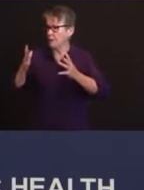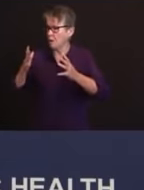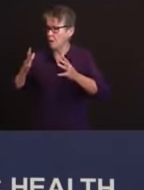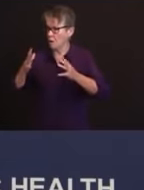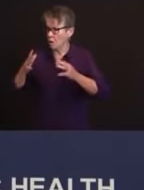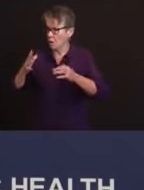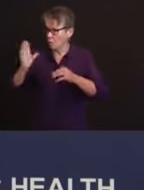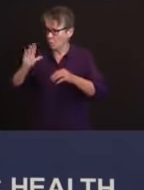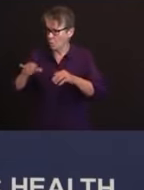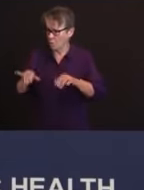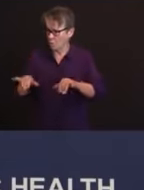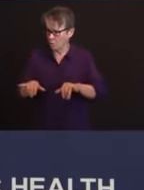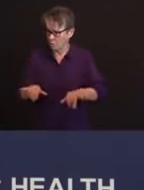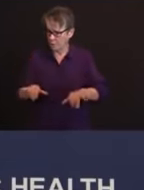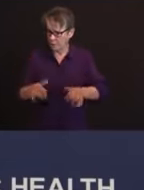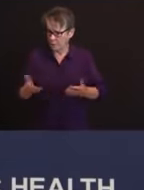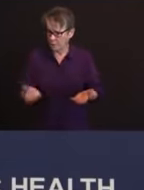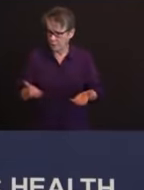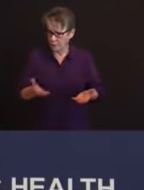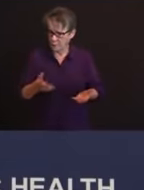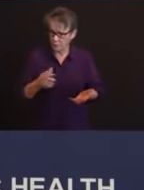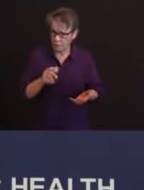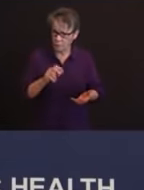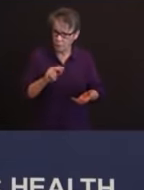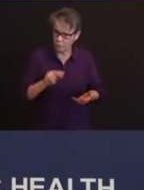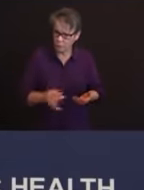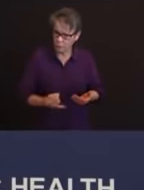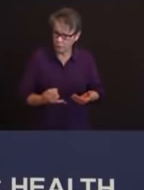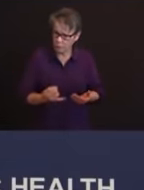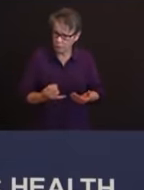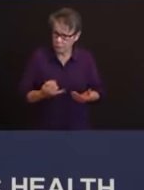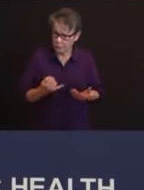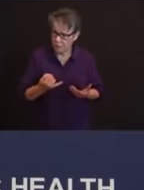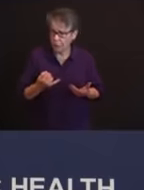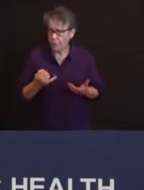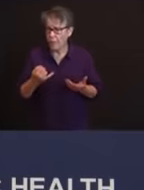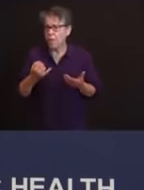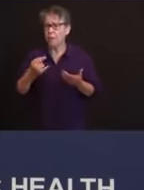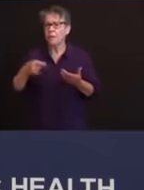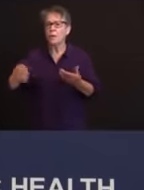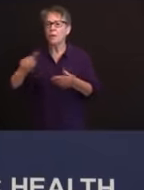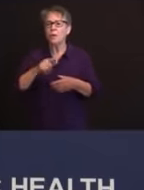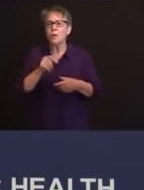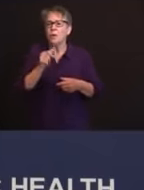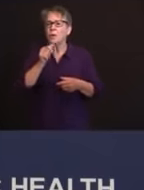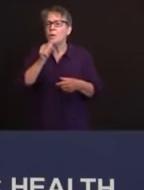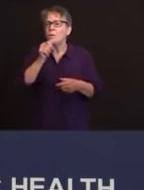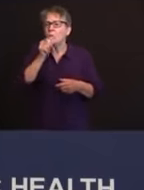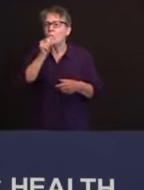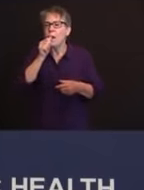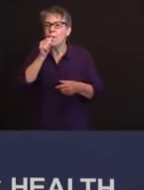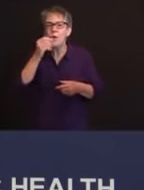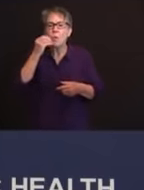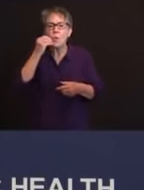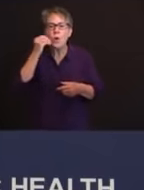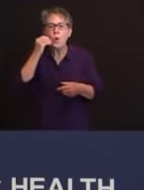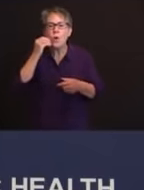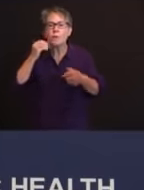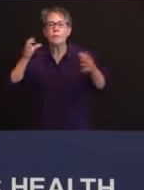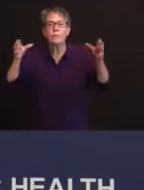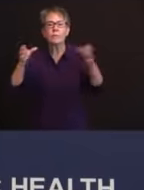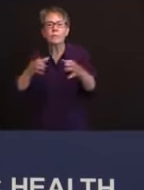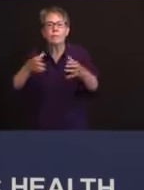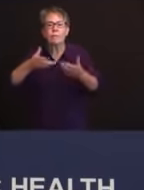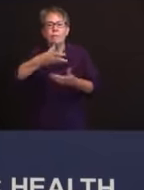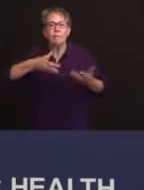to private indoor gatherings? Could you explain the jump to, I think it was about